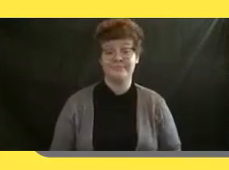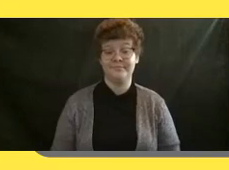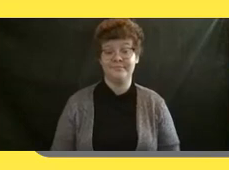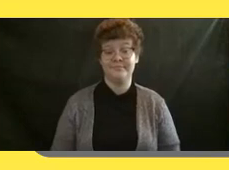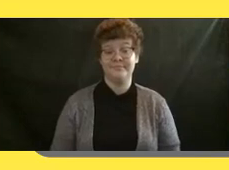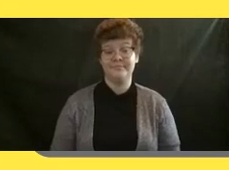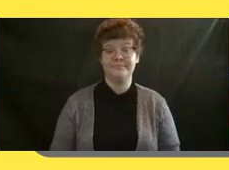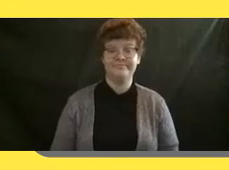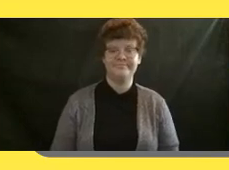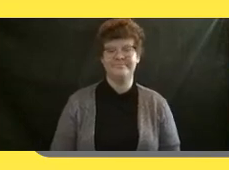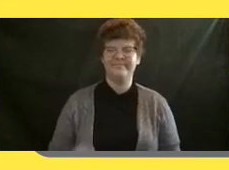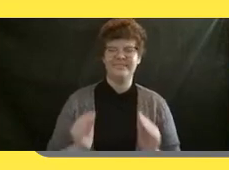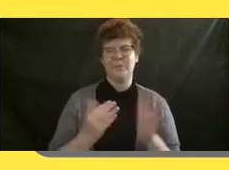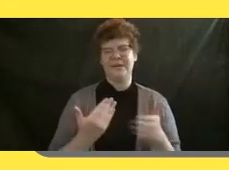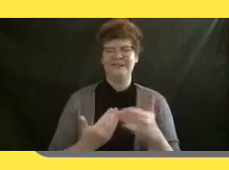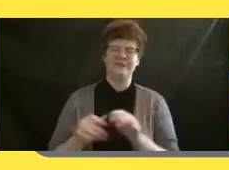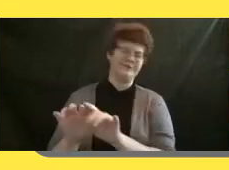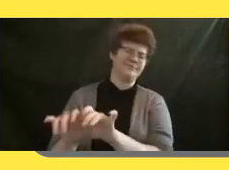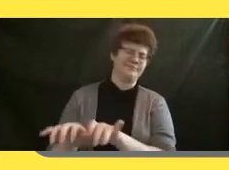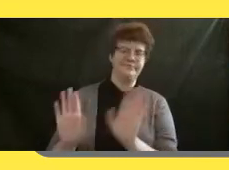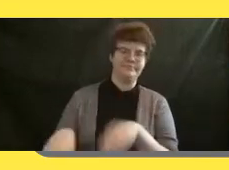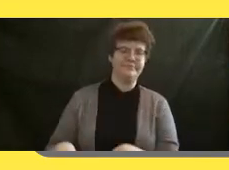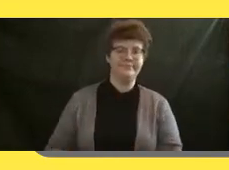It's easier to type it in sometimes.